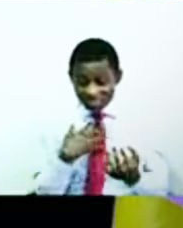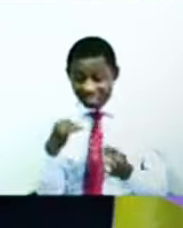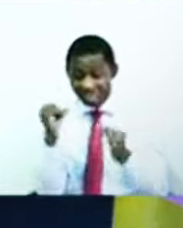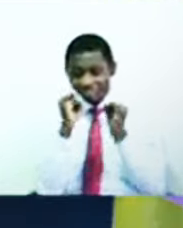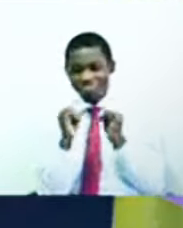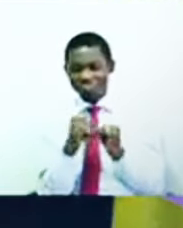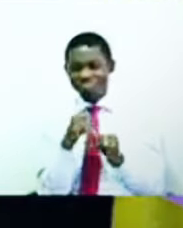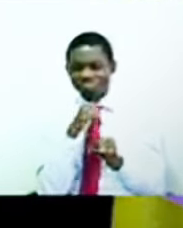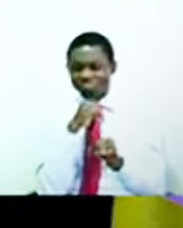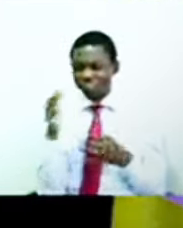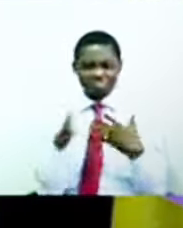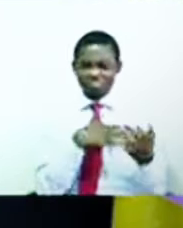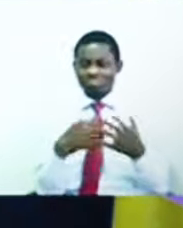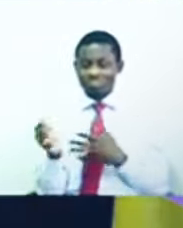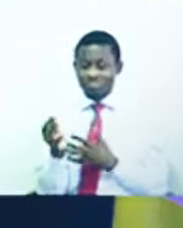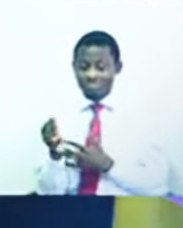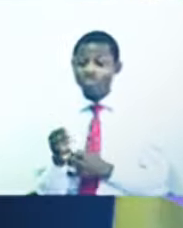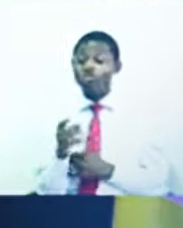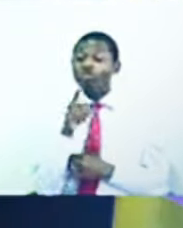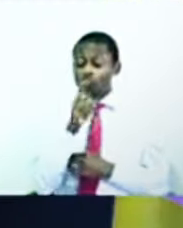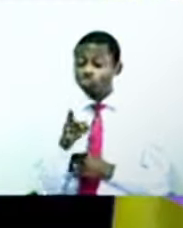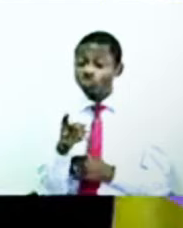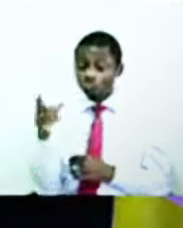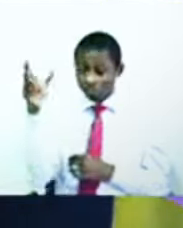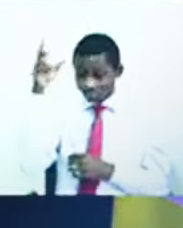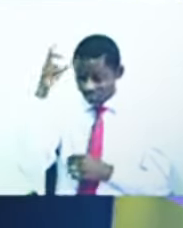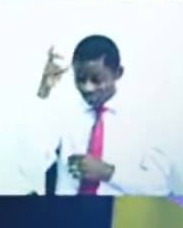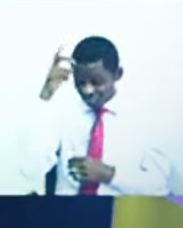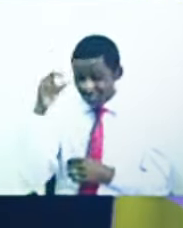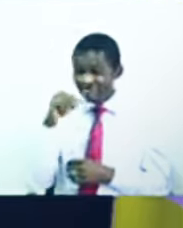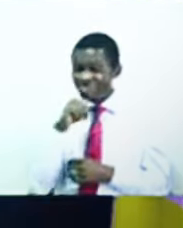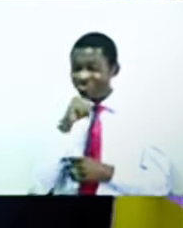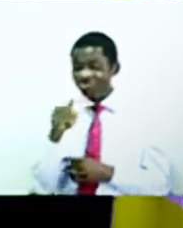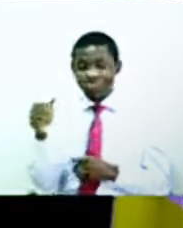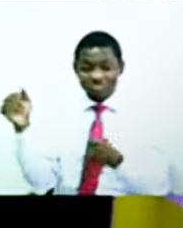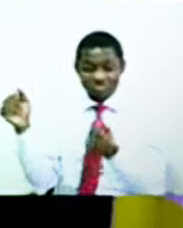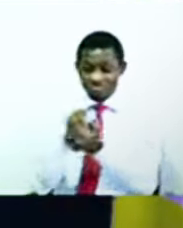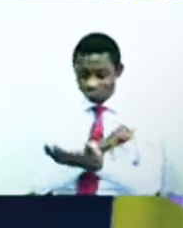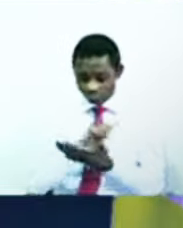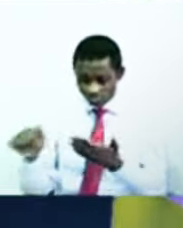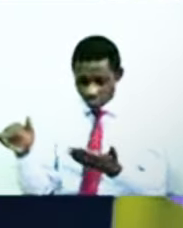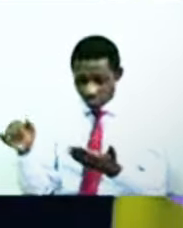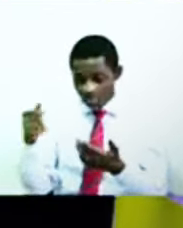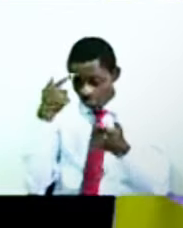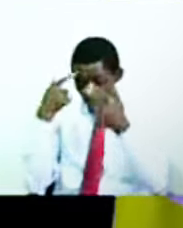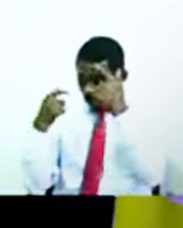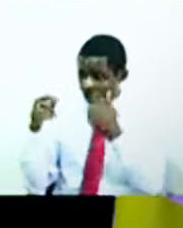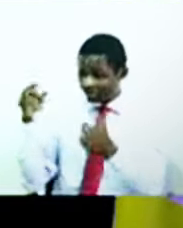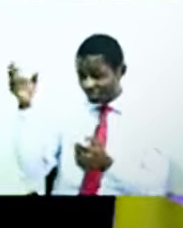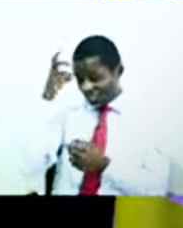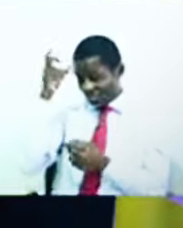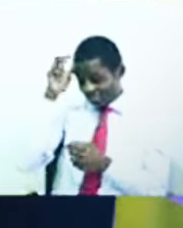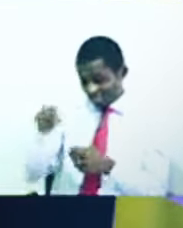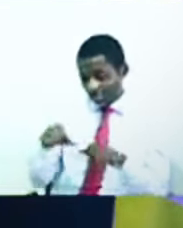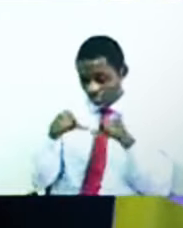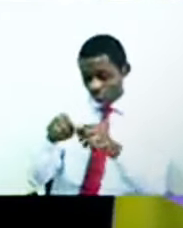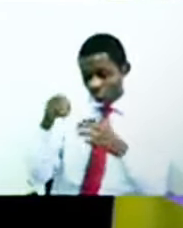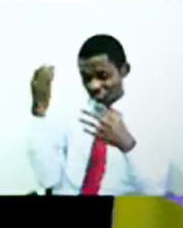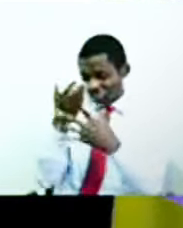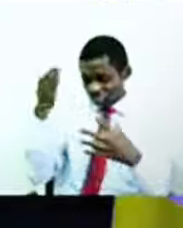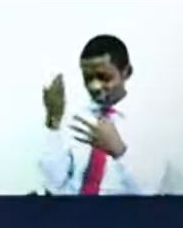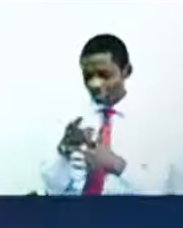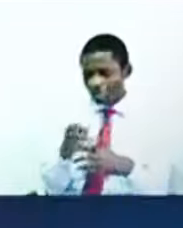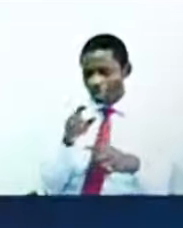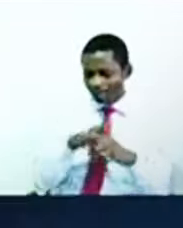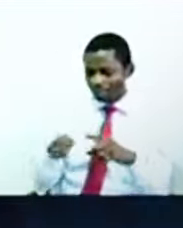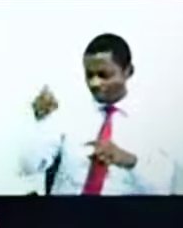going to destroy you, but enforce the law. A deeper pitaka, a busiano me, and